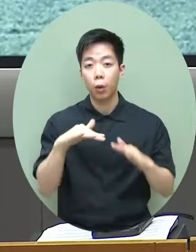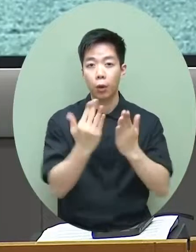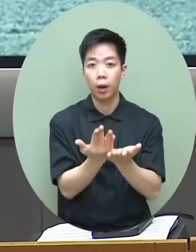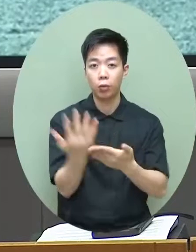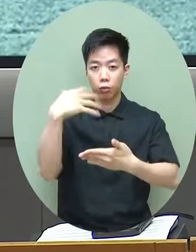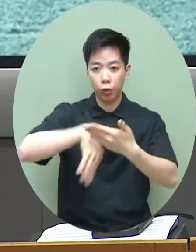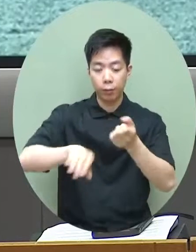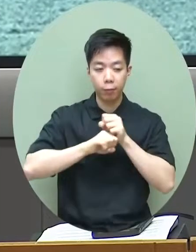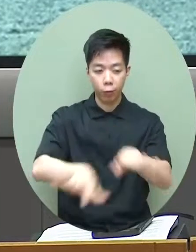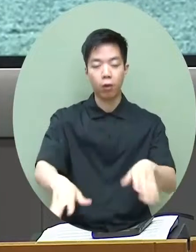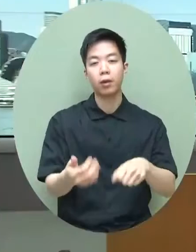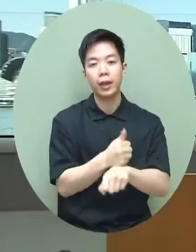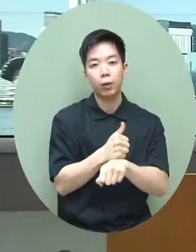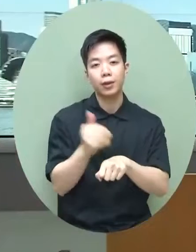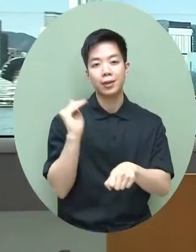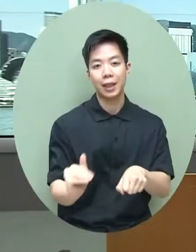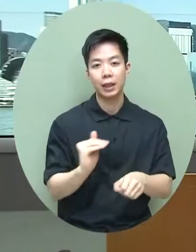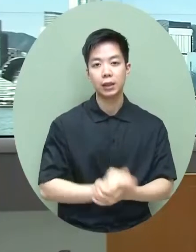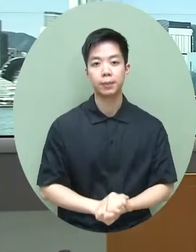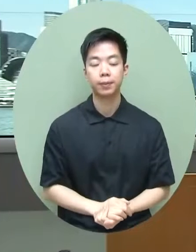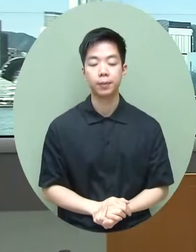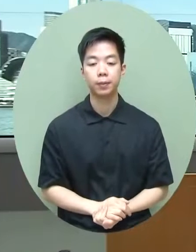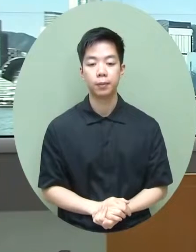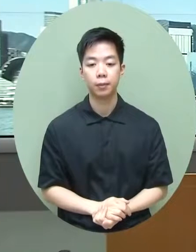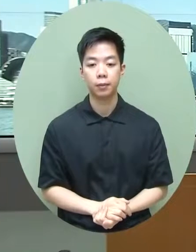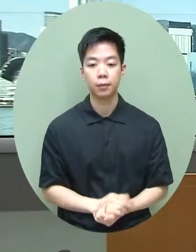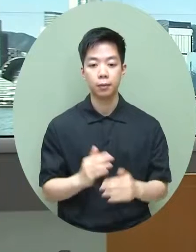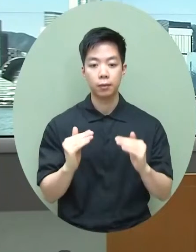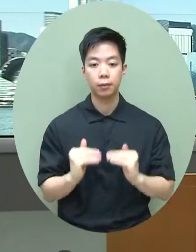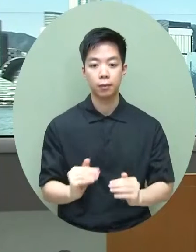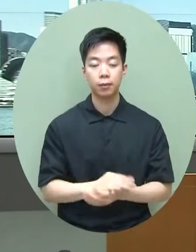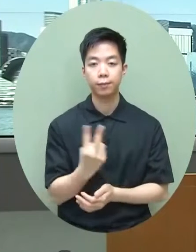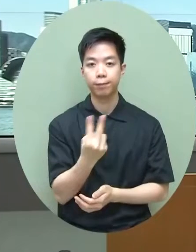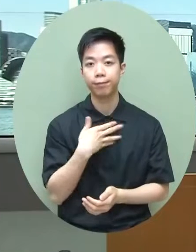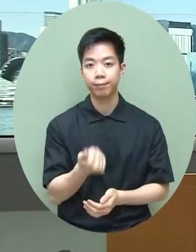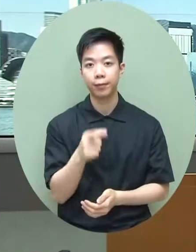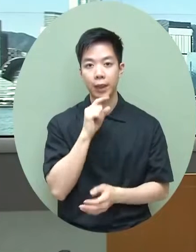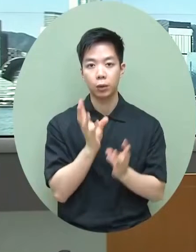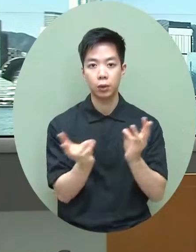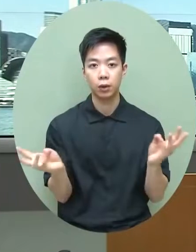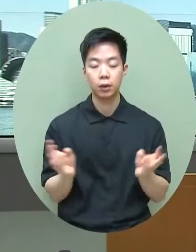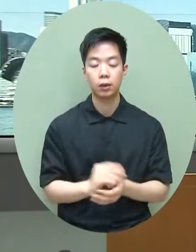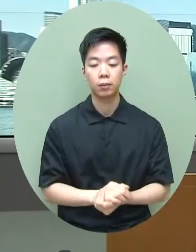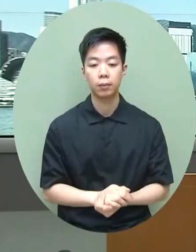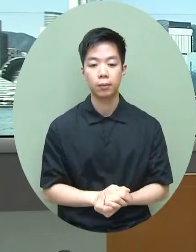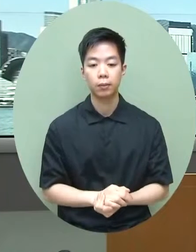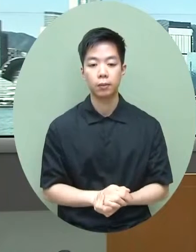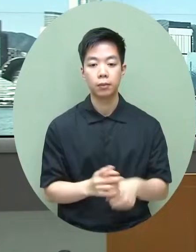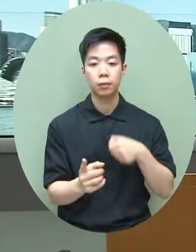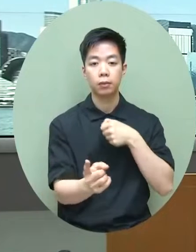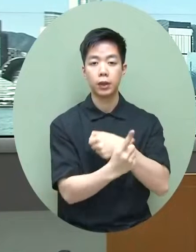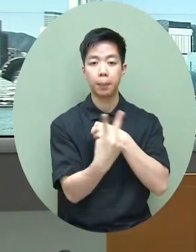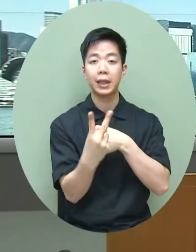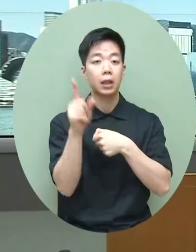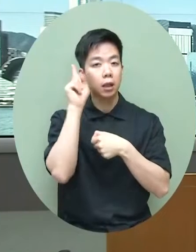now. This one? From cable. On the 12th day, the case